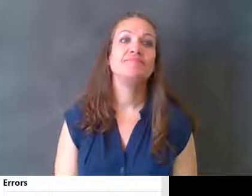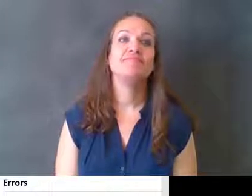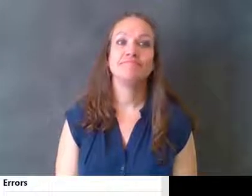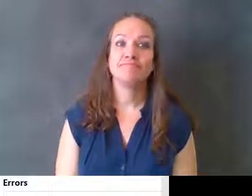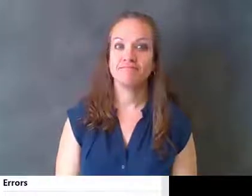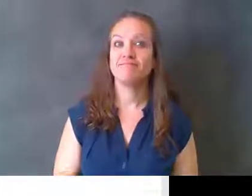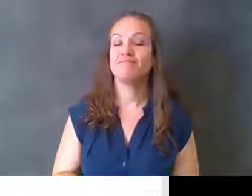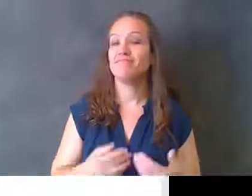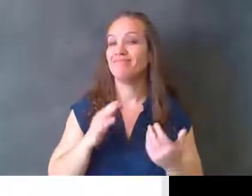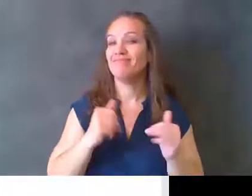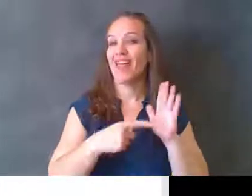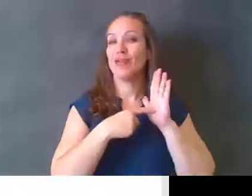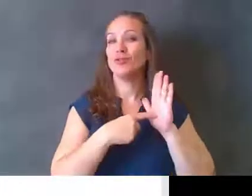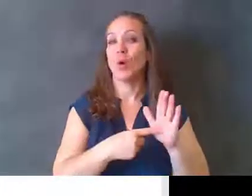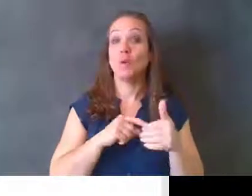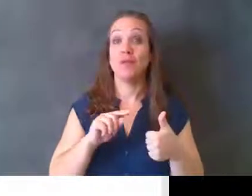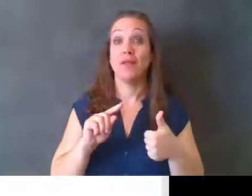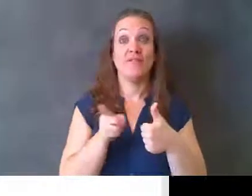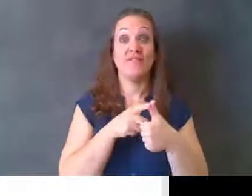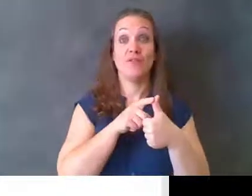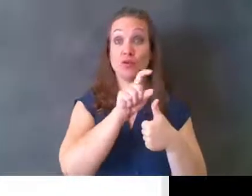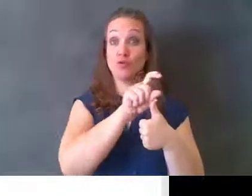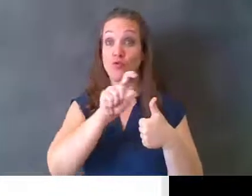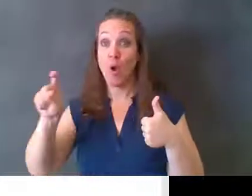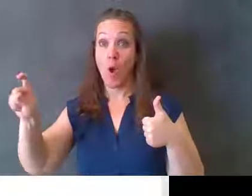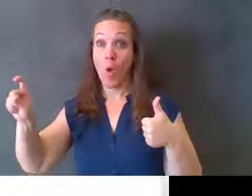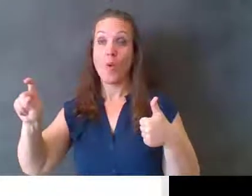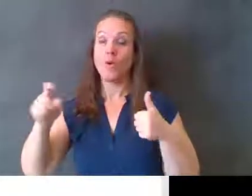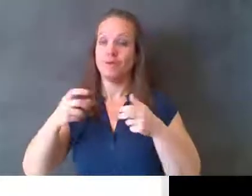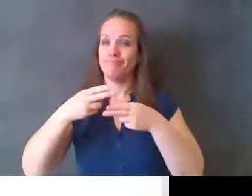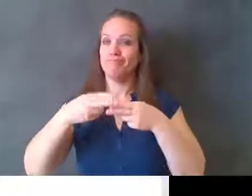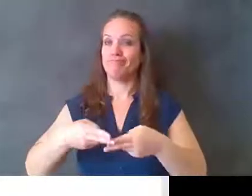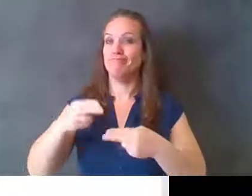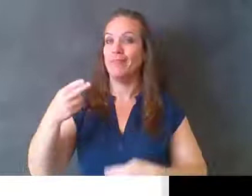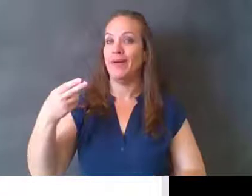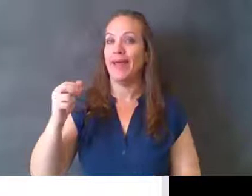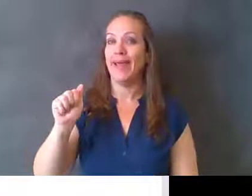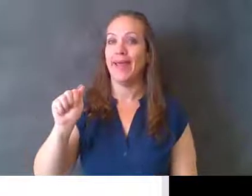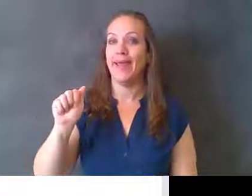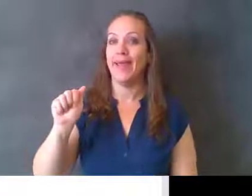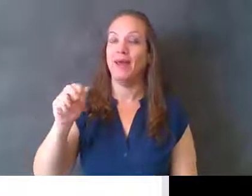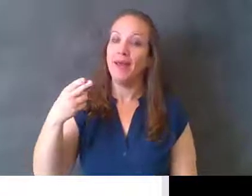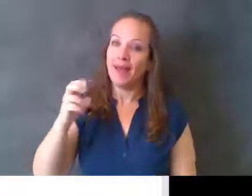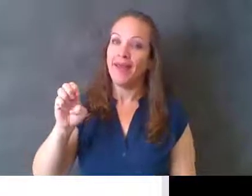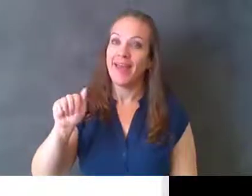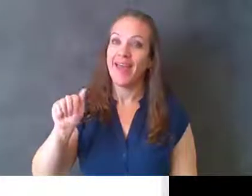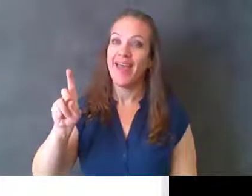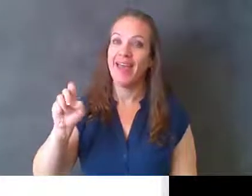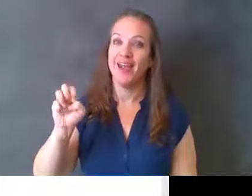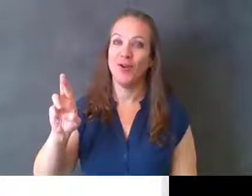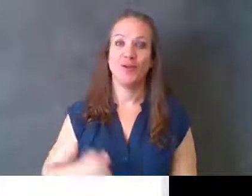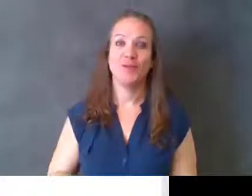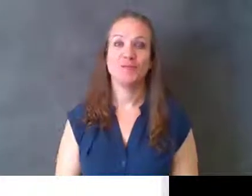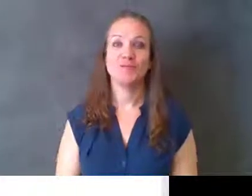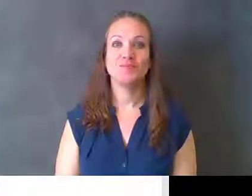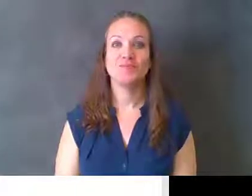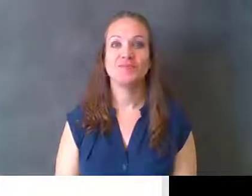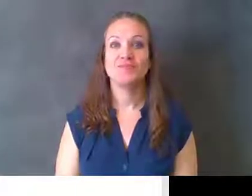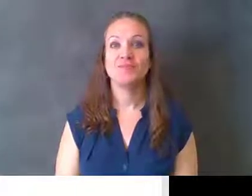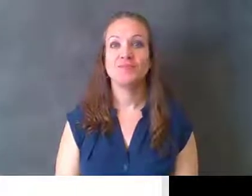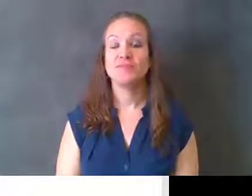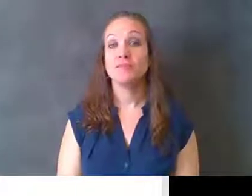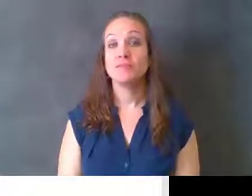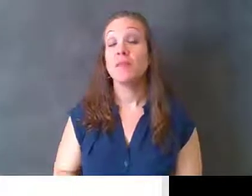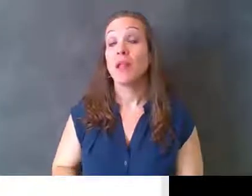that the first row in my table is a header row. And the accessibility checker is updating, but when it loads,